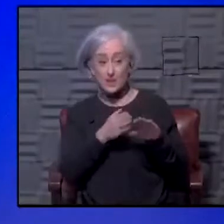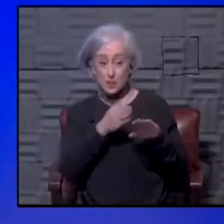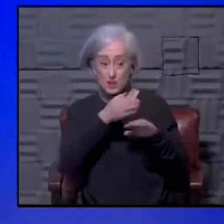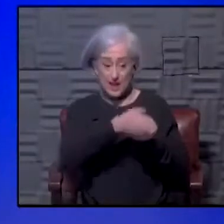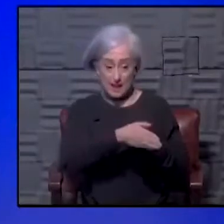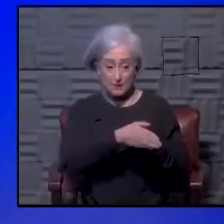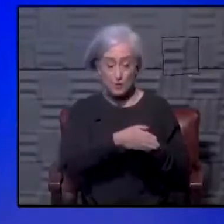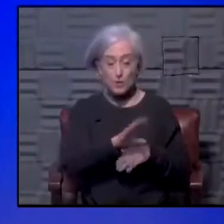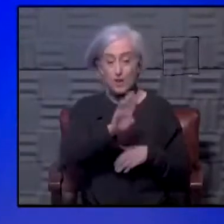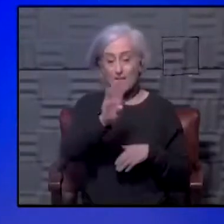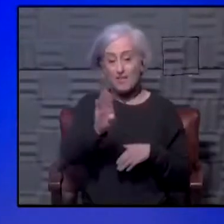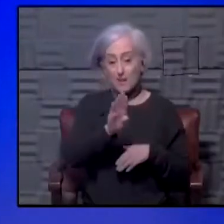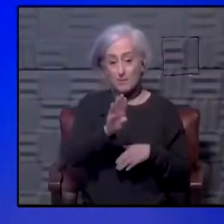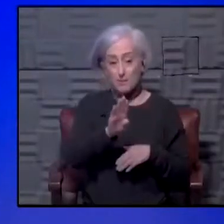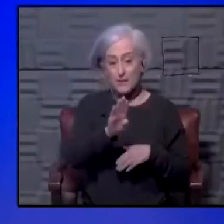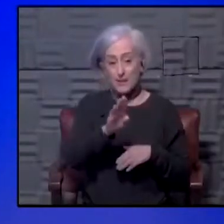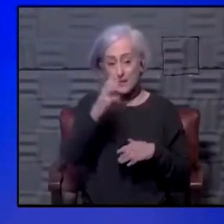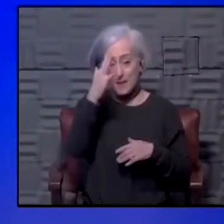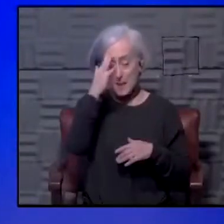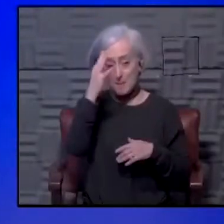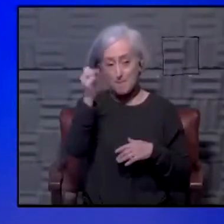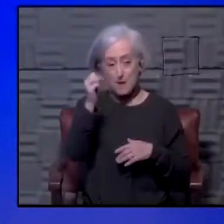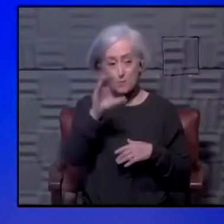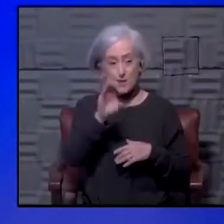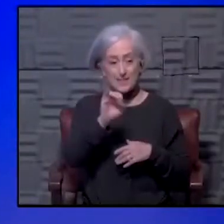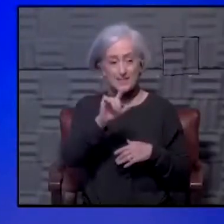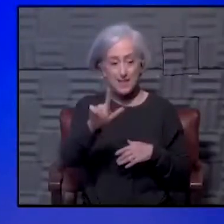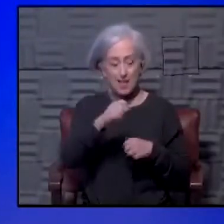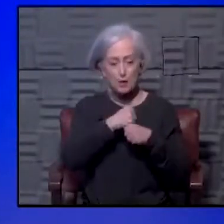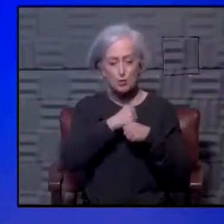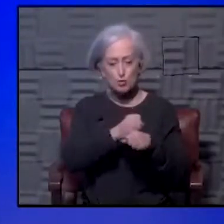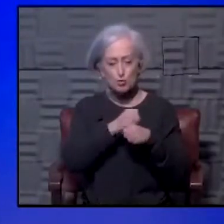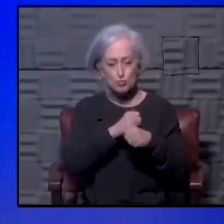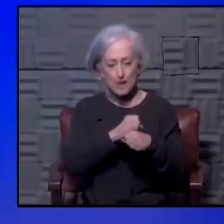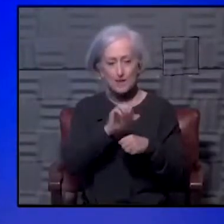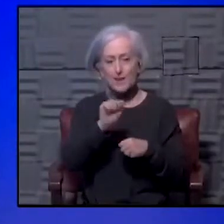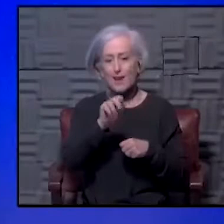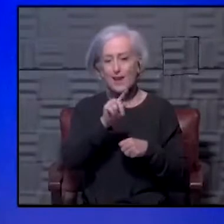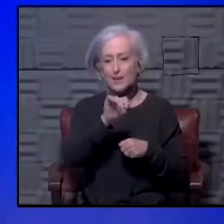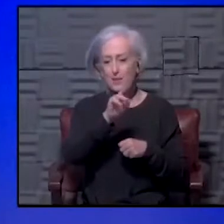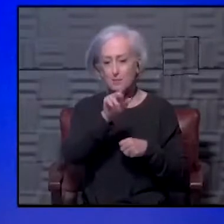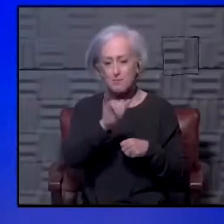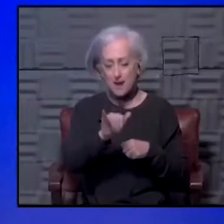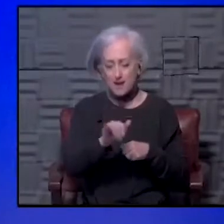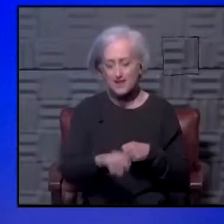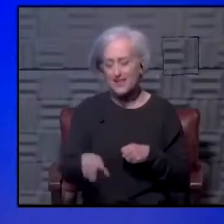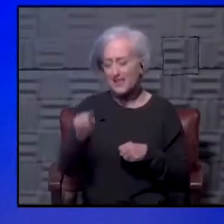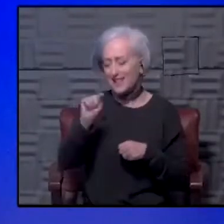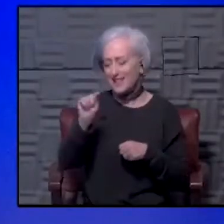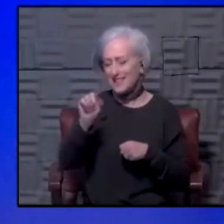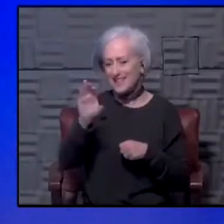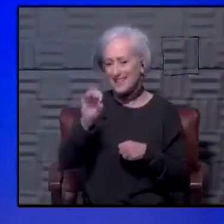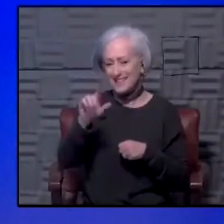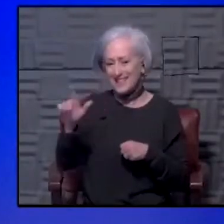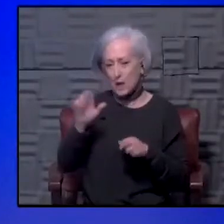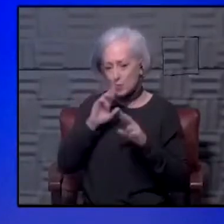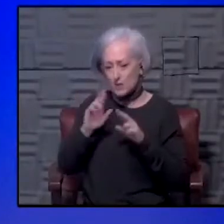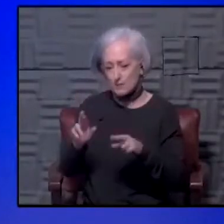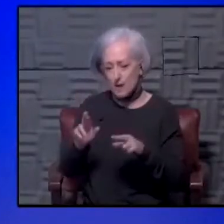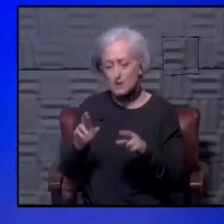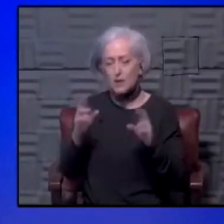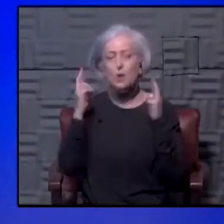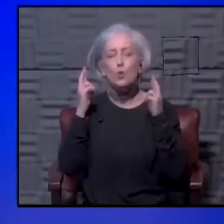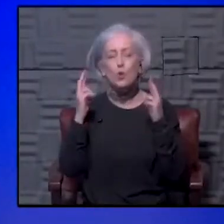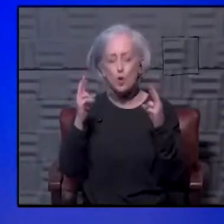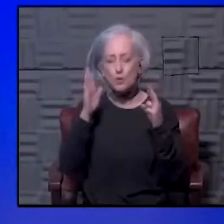B cell, the memory cells that create the antibodies, the T cell responses, all of those things will be long-lived, lasting,